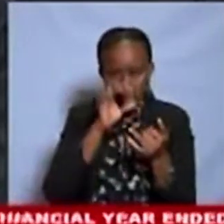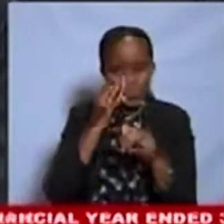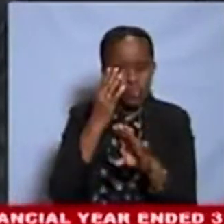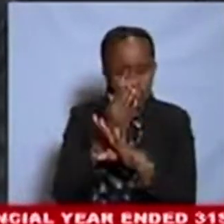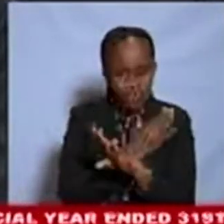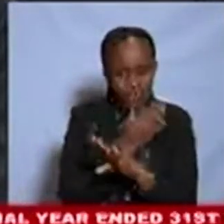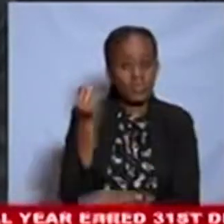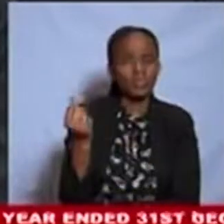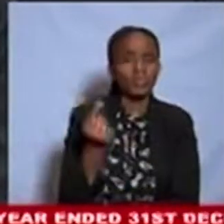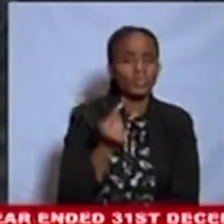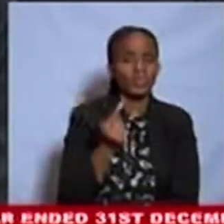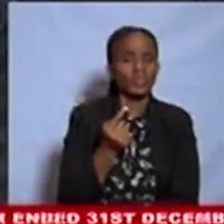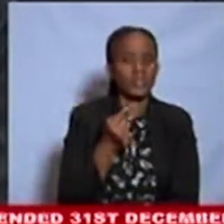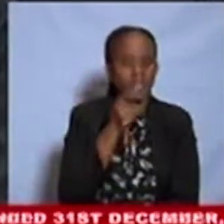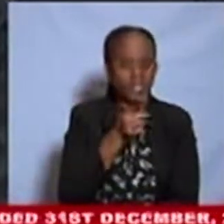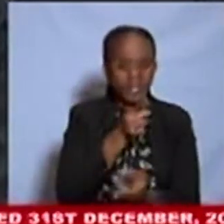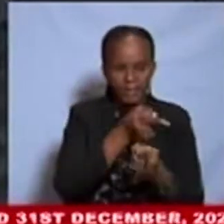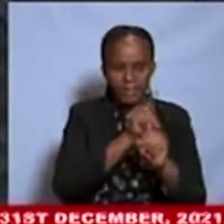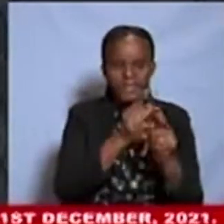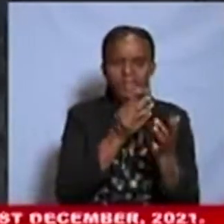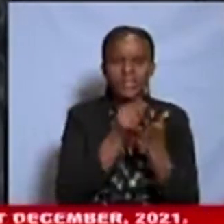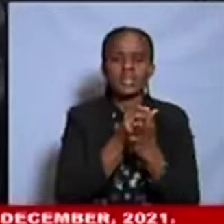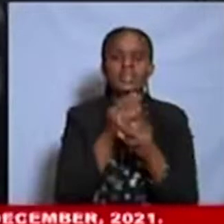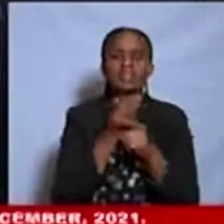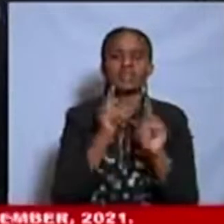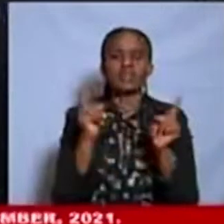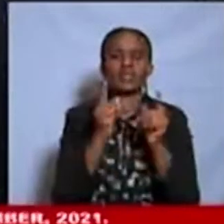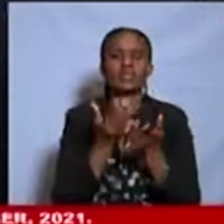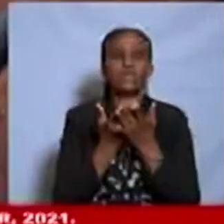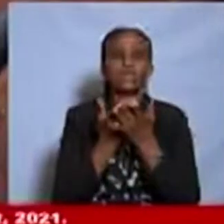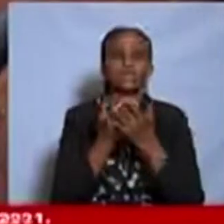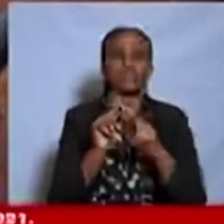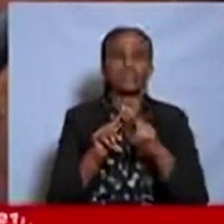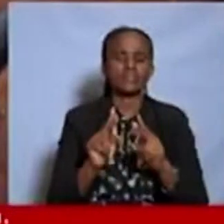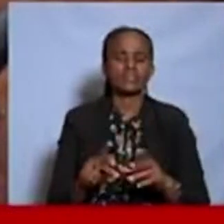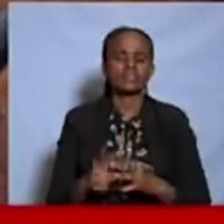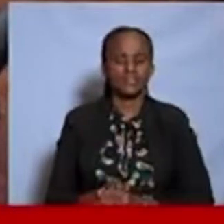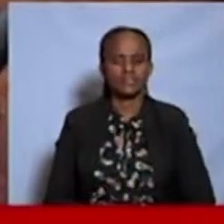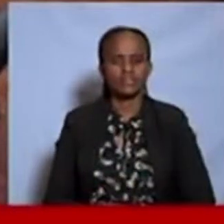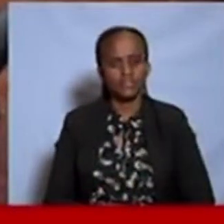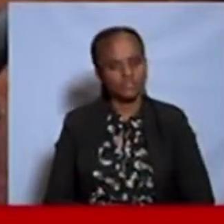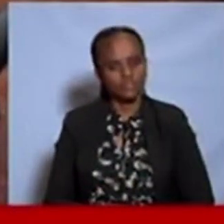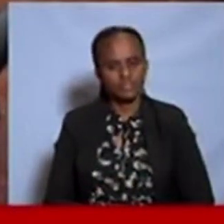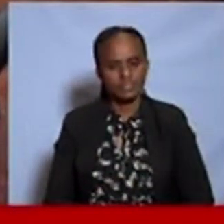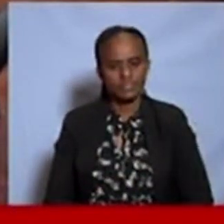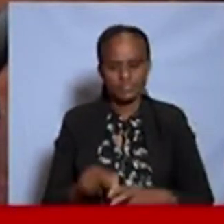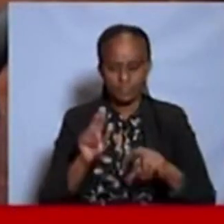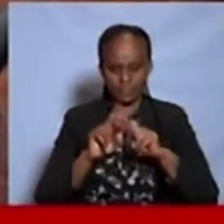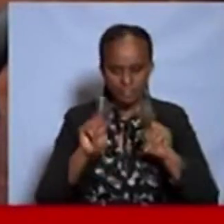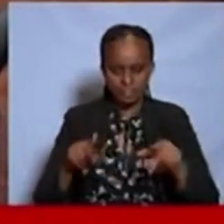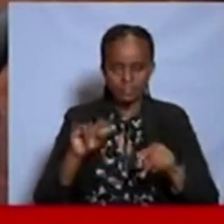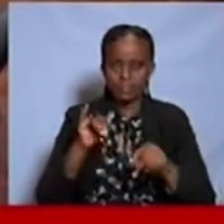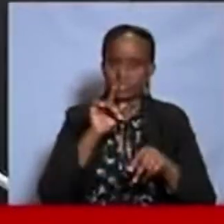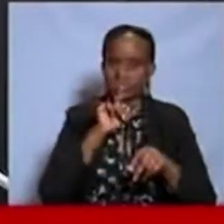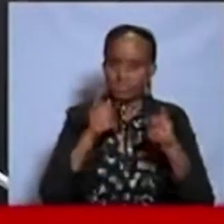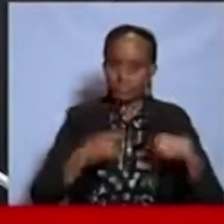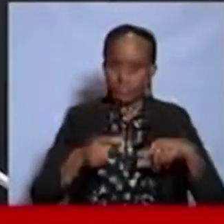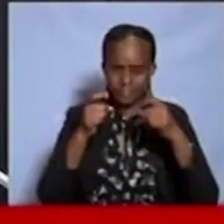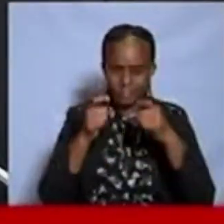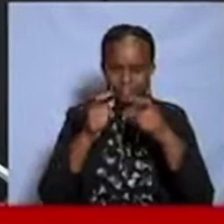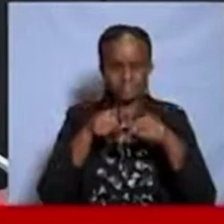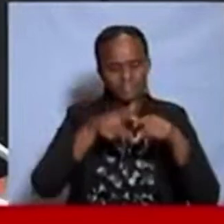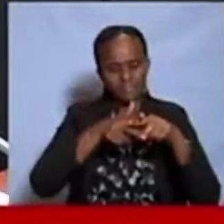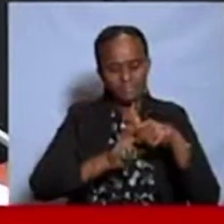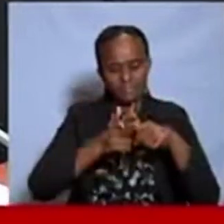came? Where did you get the money from? Very good question. I submit, Chair. Thank you, Chair. Indeed, we had the challenges in repairing the rig because